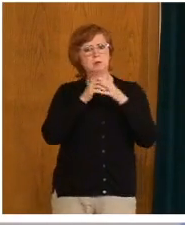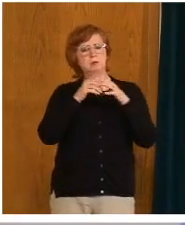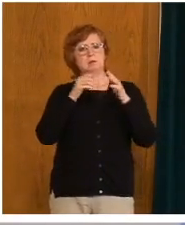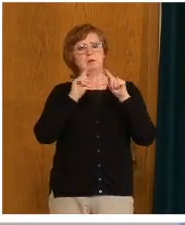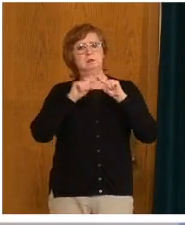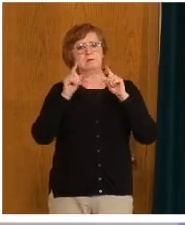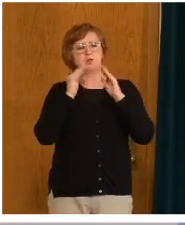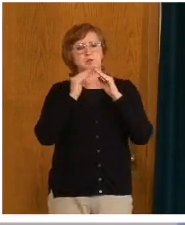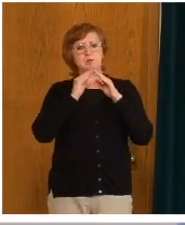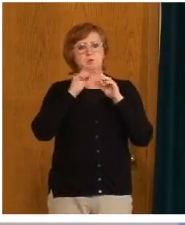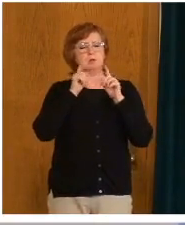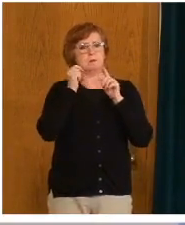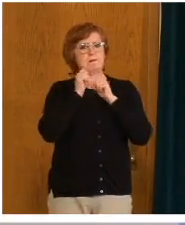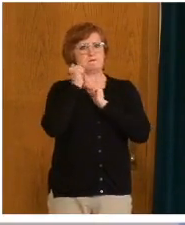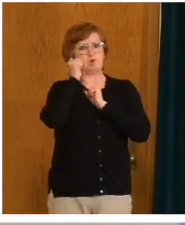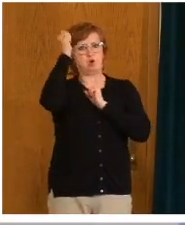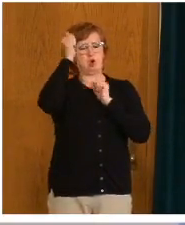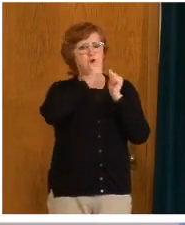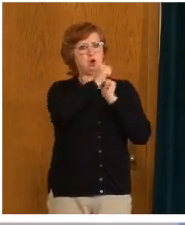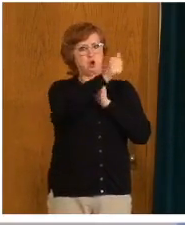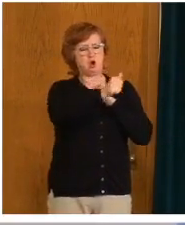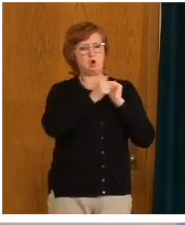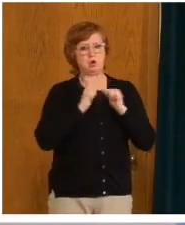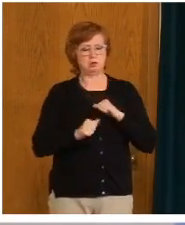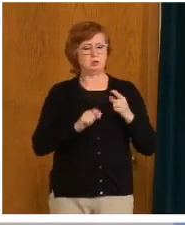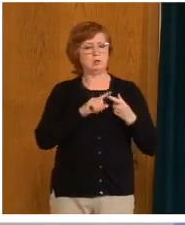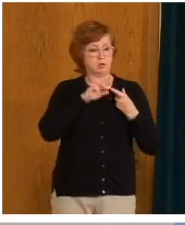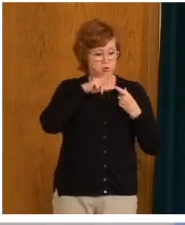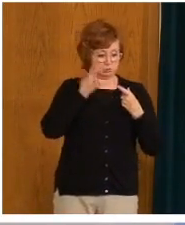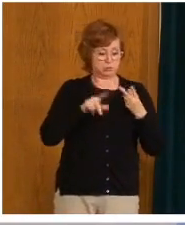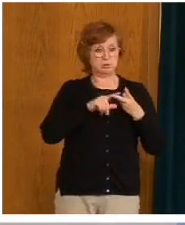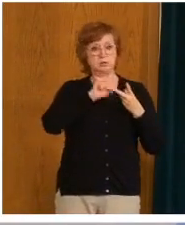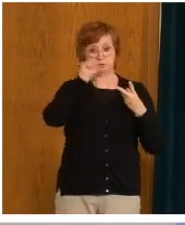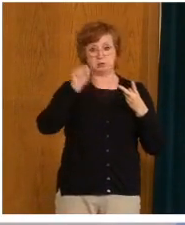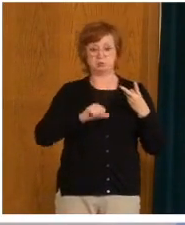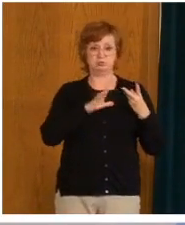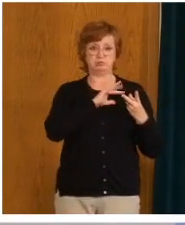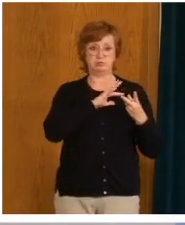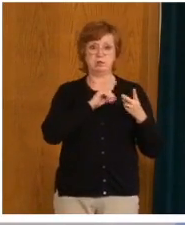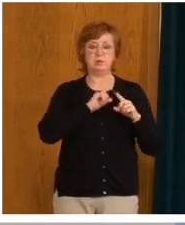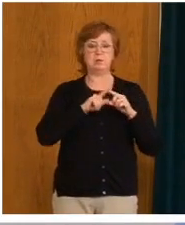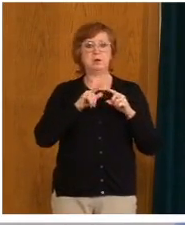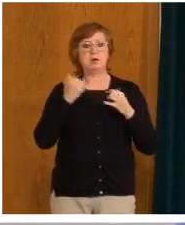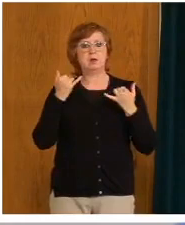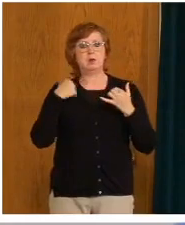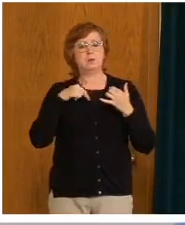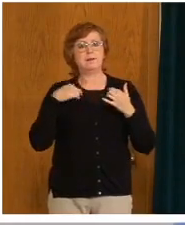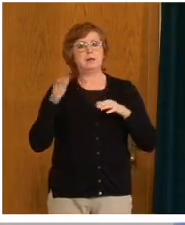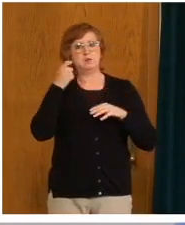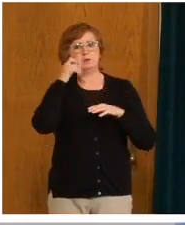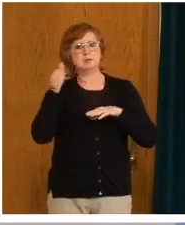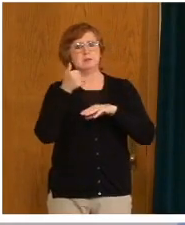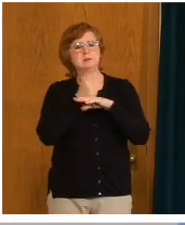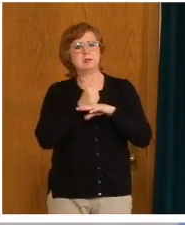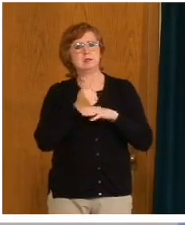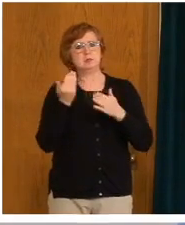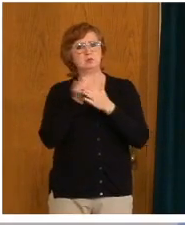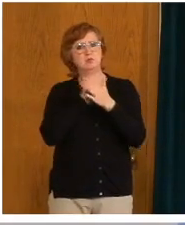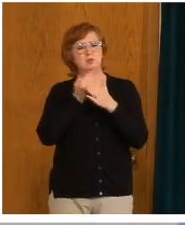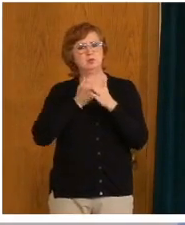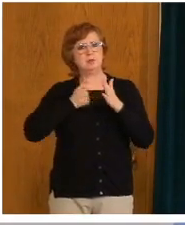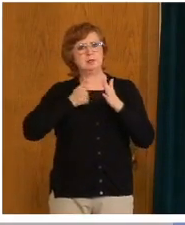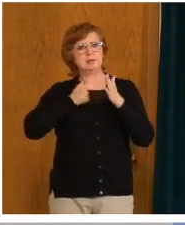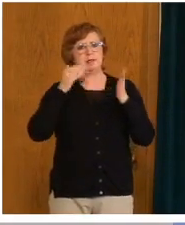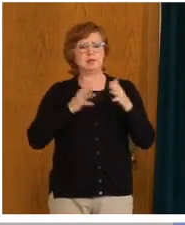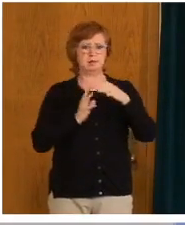the clinics, both Saskatoon and Regina and elsewhere in the province, where we're focusing on new Canadians, trying to bring down some of those barriers